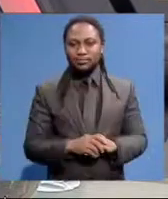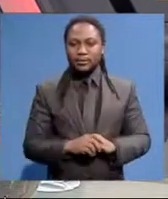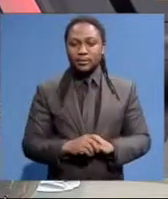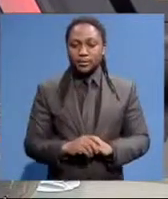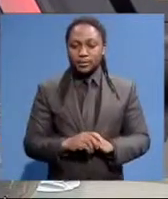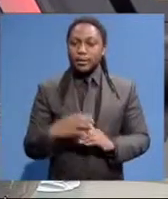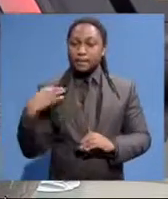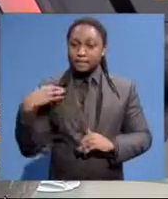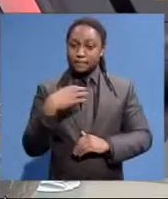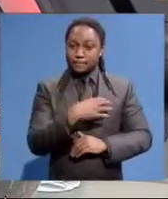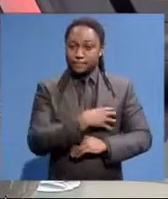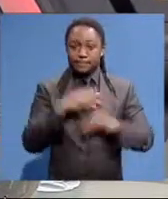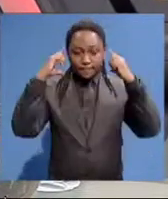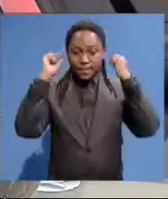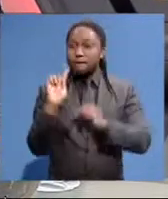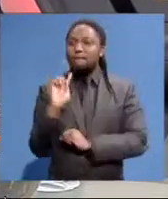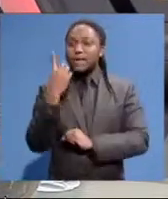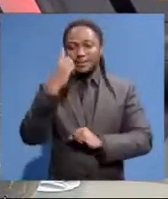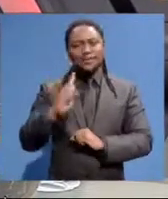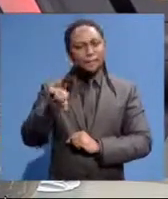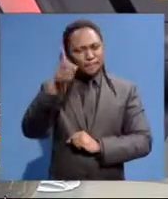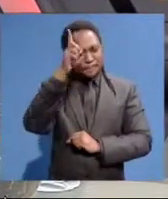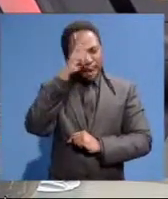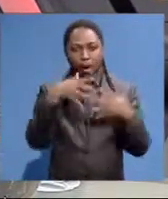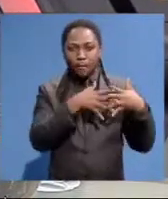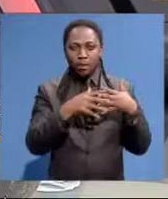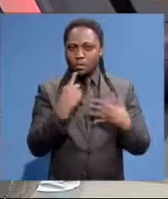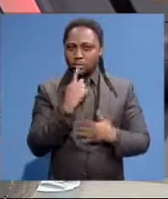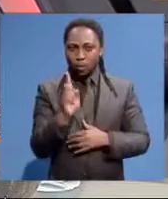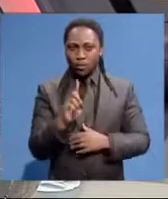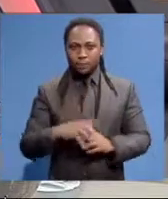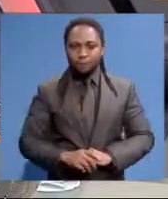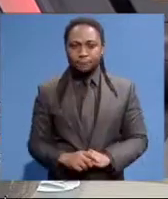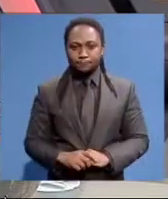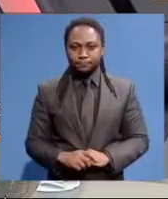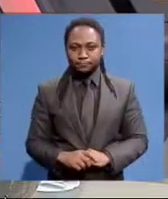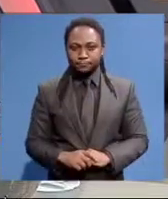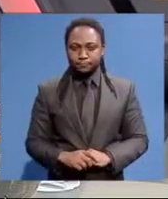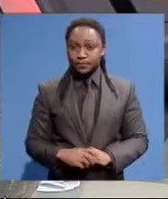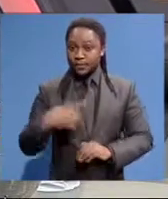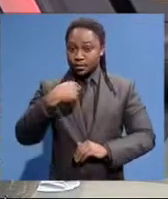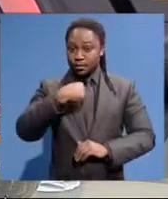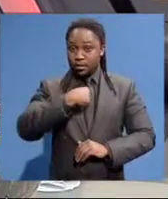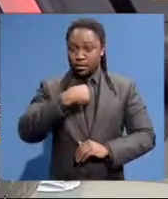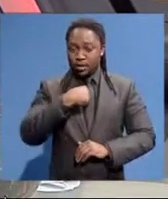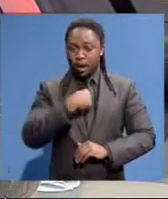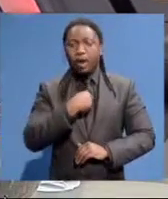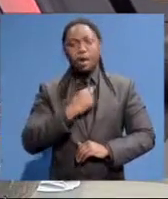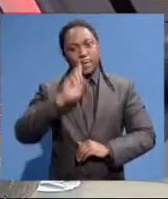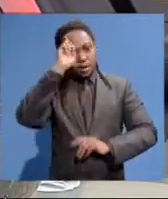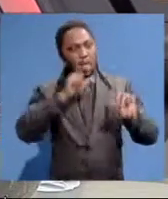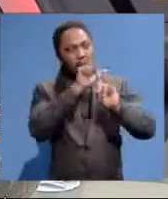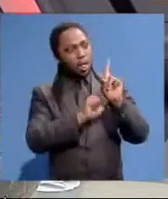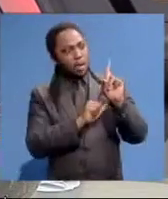Barack Obama, the first black president of the United States, who said, and I'm one of the countless millions who drew inspiration from